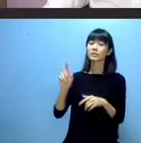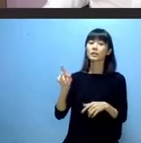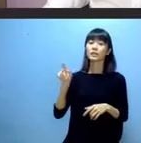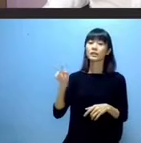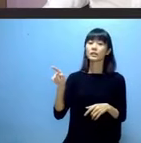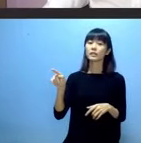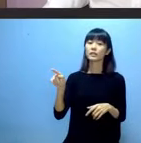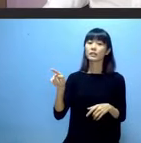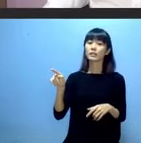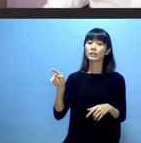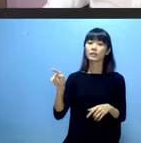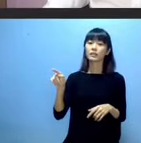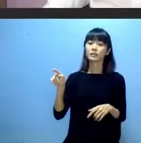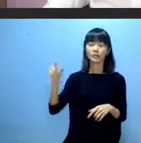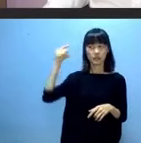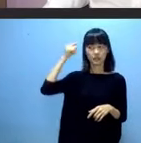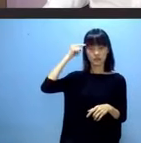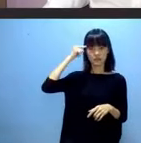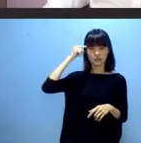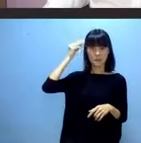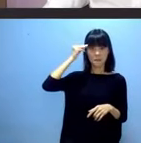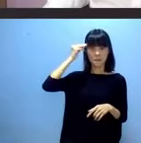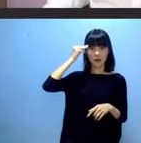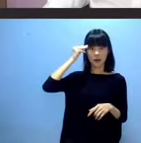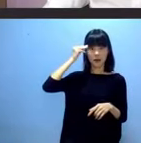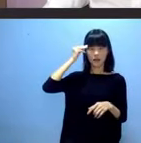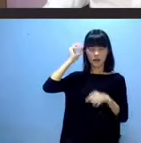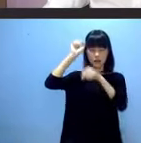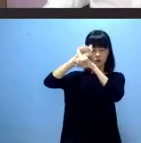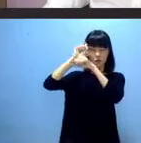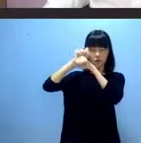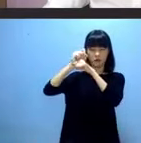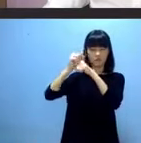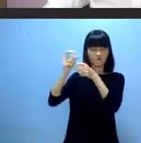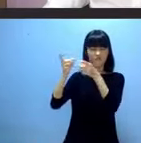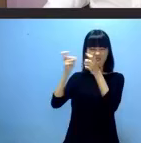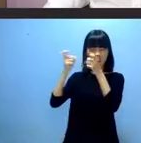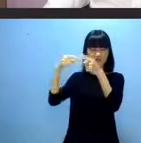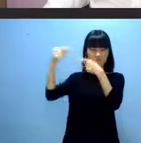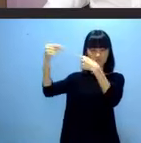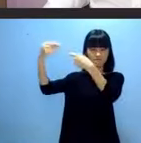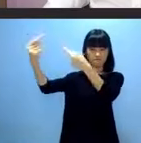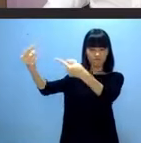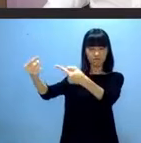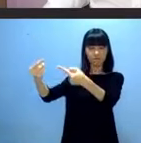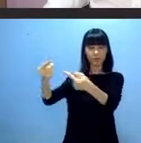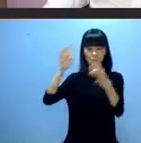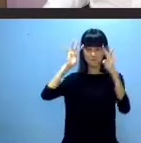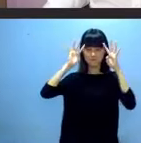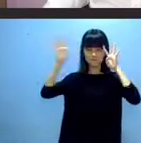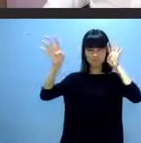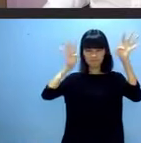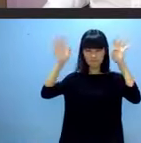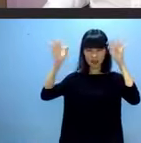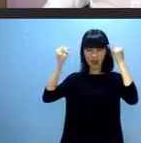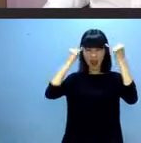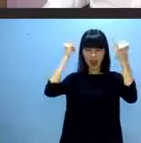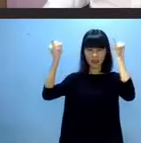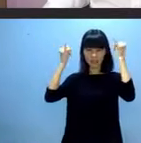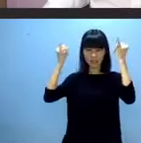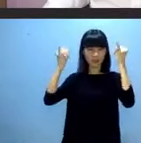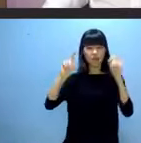just operates at like such a brilliant speed in terms of generating ideas. The ideas are always very fresh.